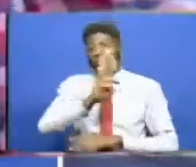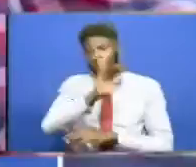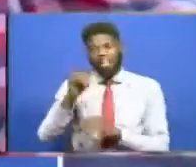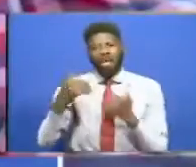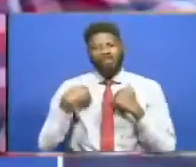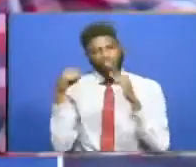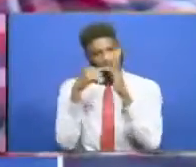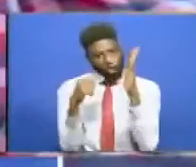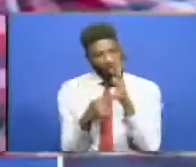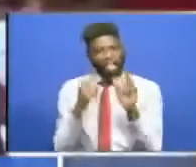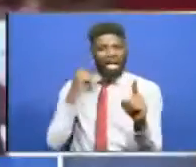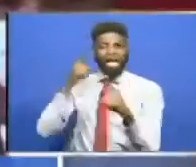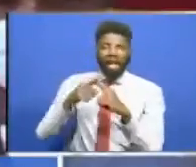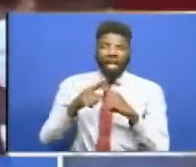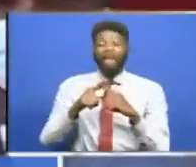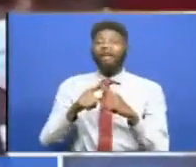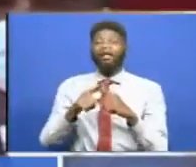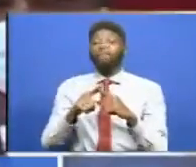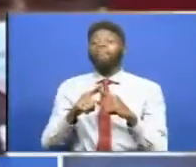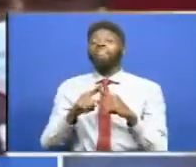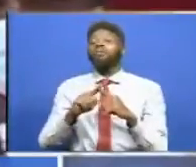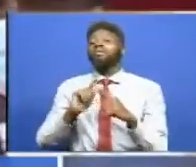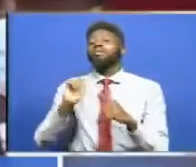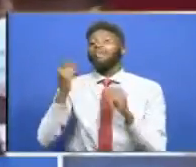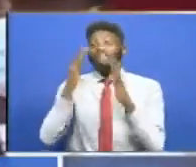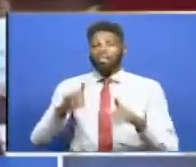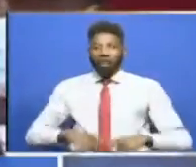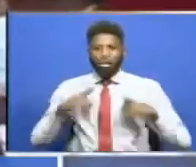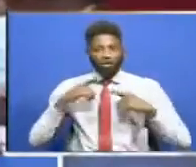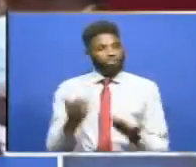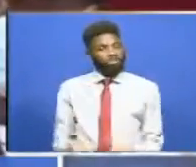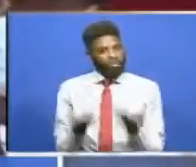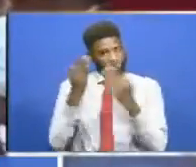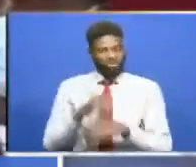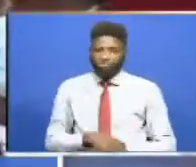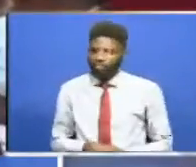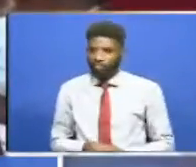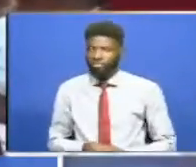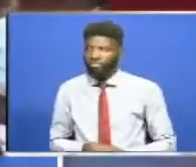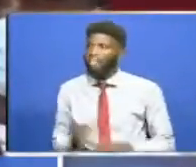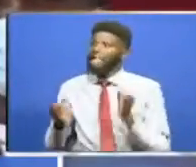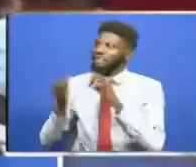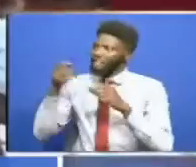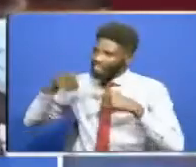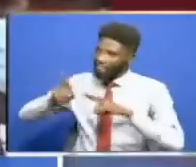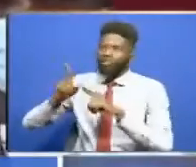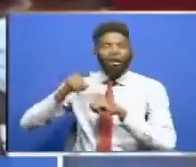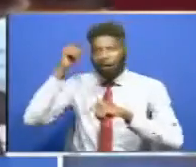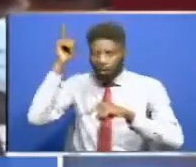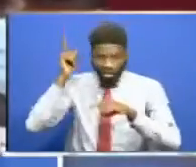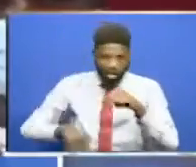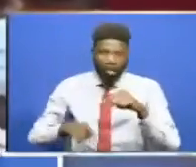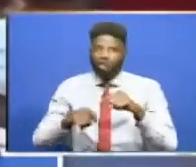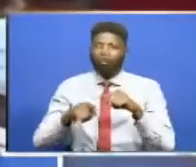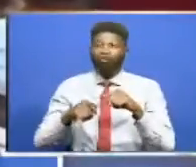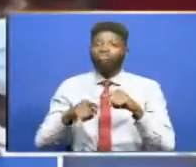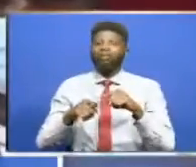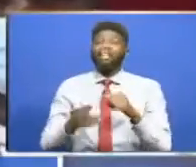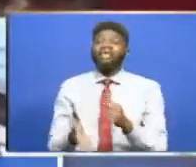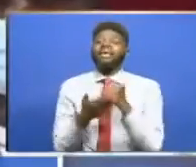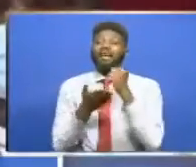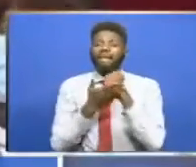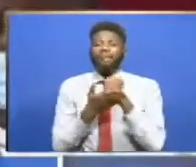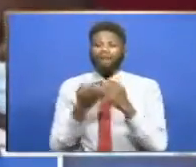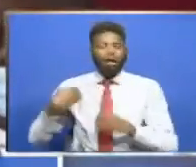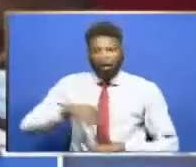at transforming their fortunes. I want a letter guaranteed minimum return ya cash crops